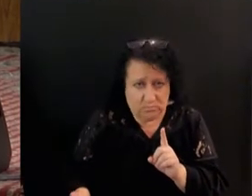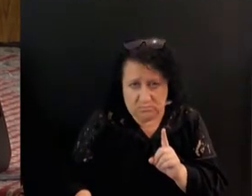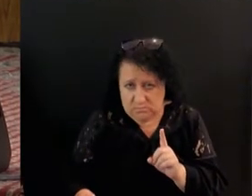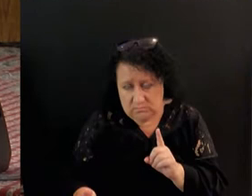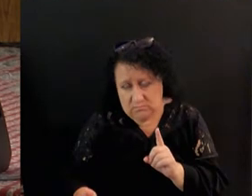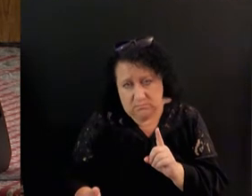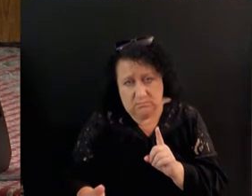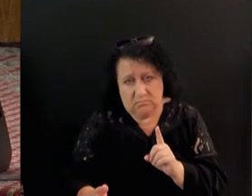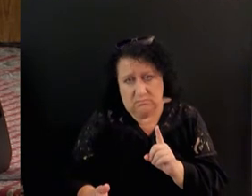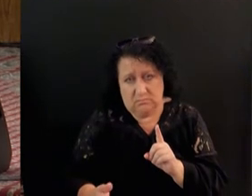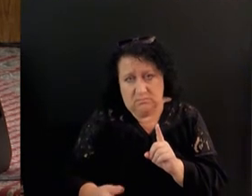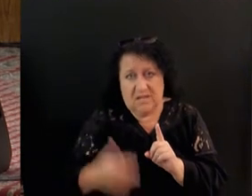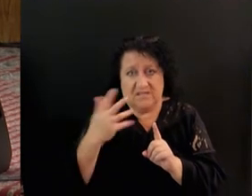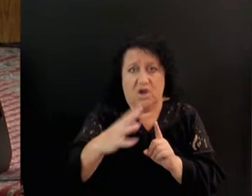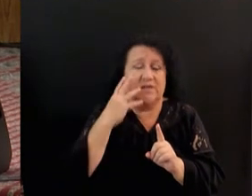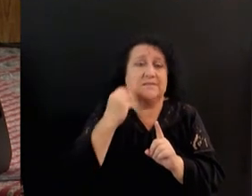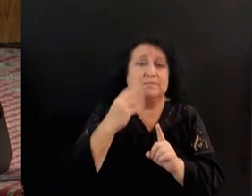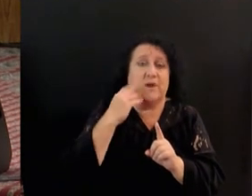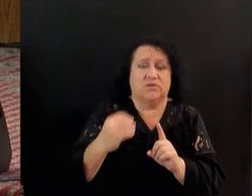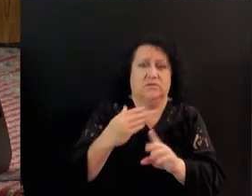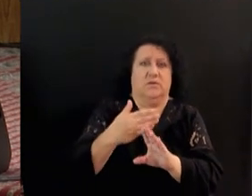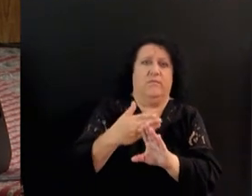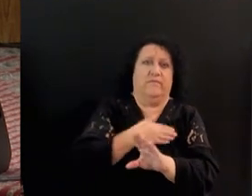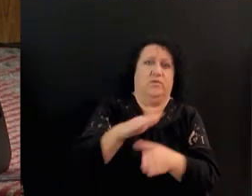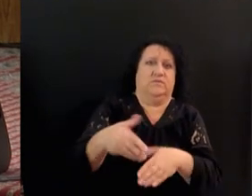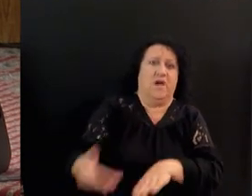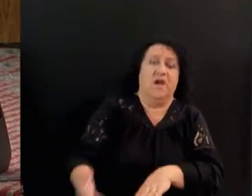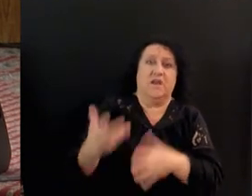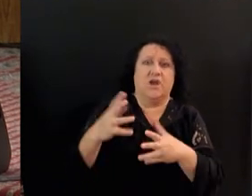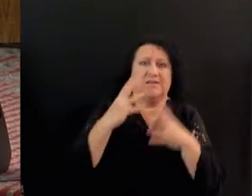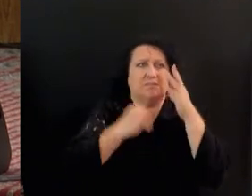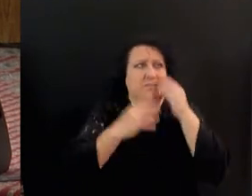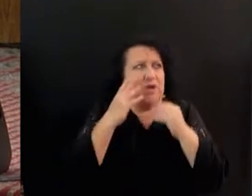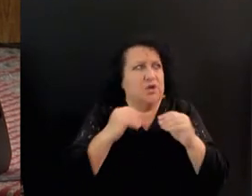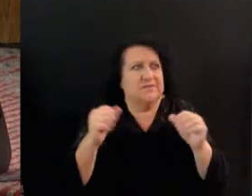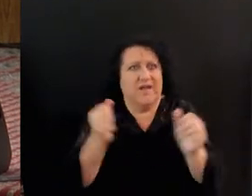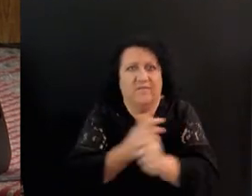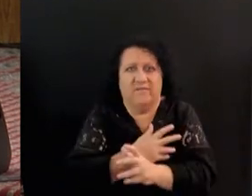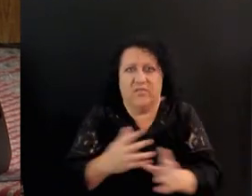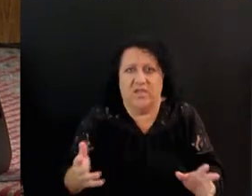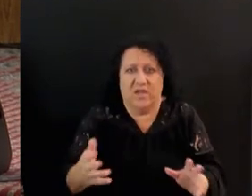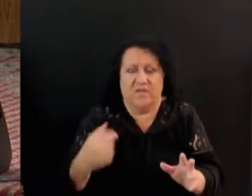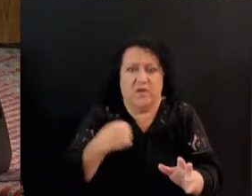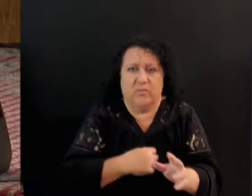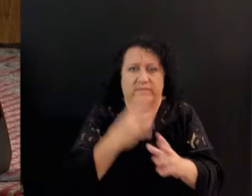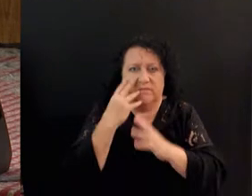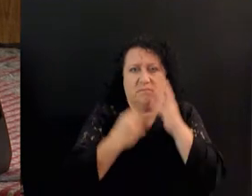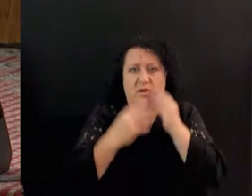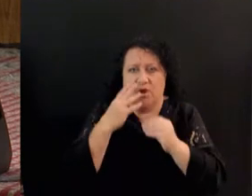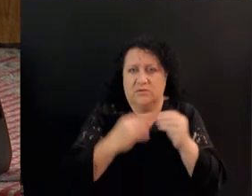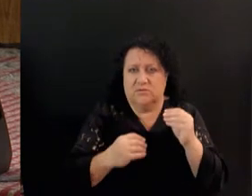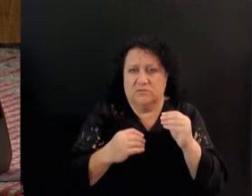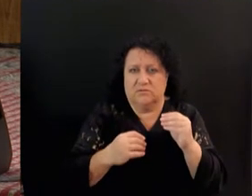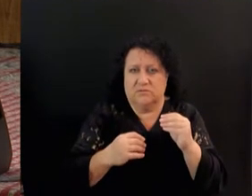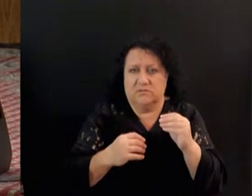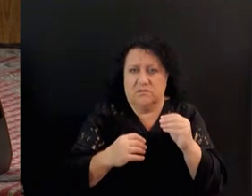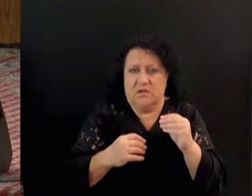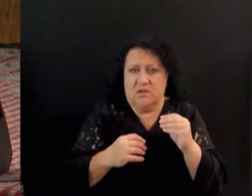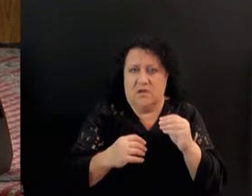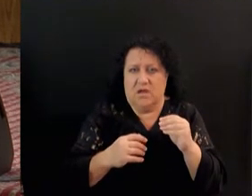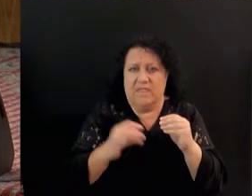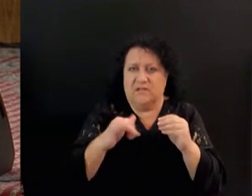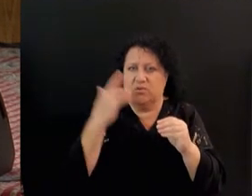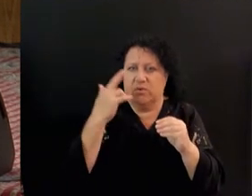As we sang, whom then shall I fear? because you never let go of